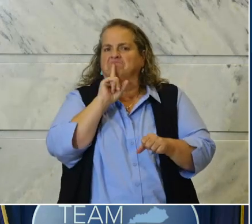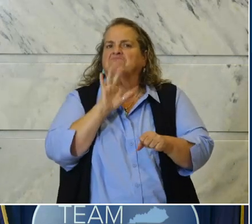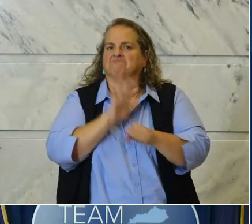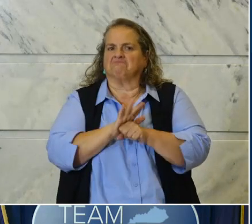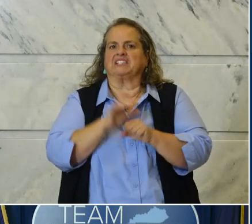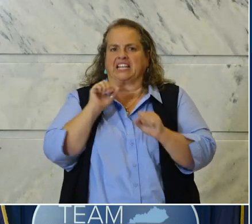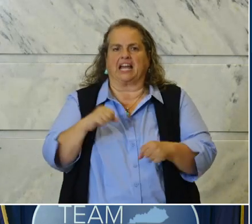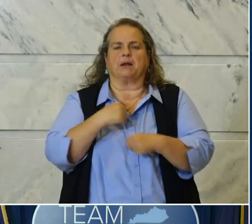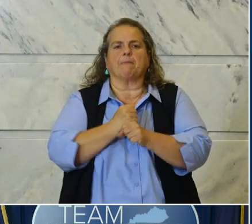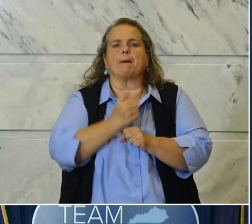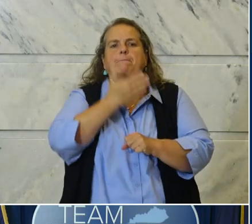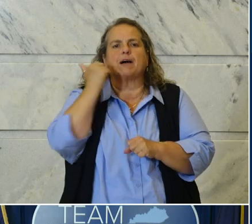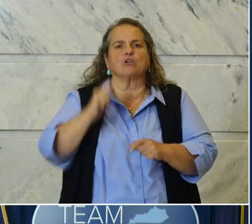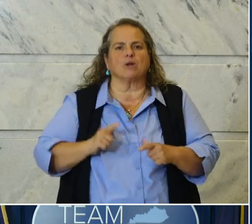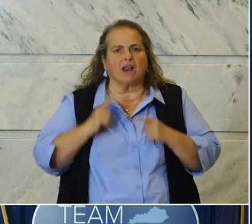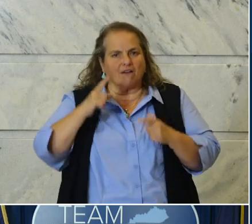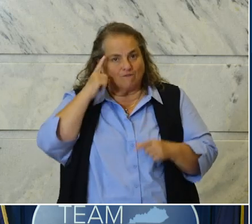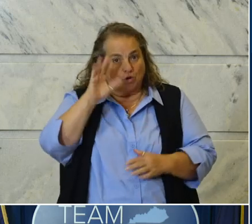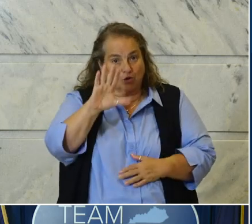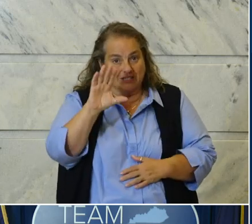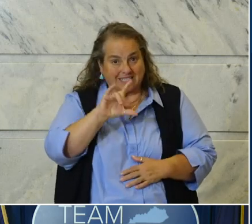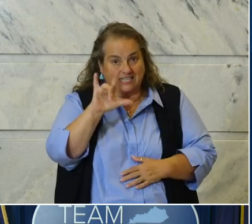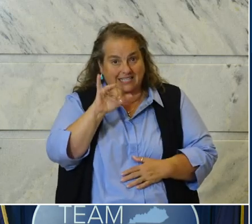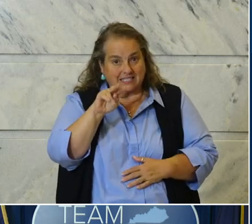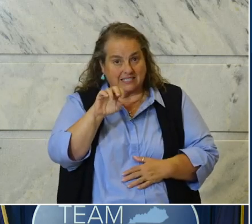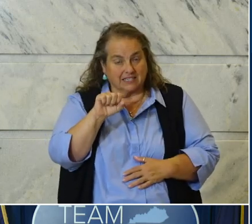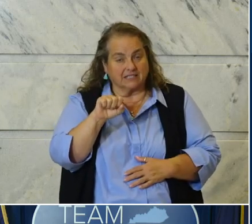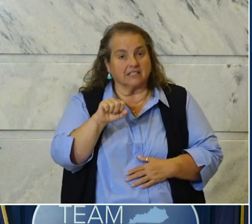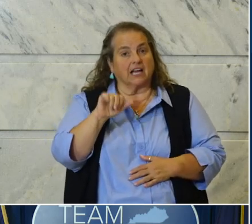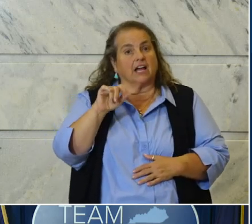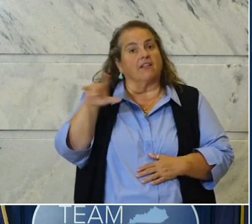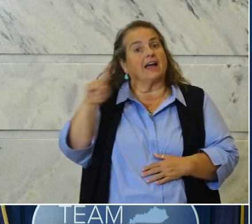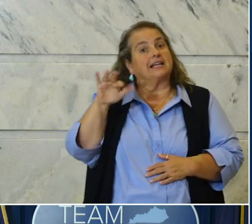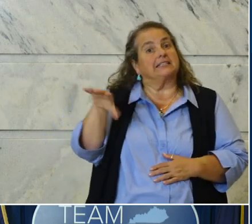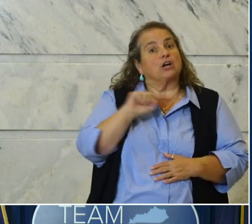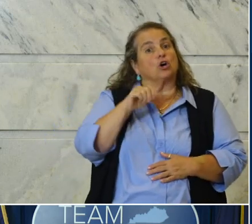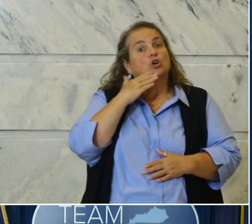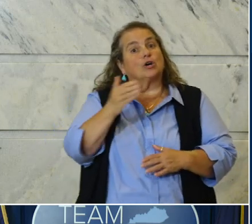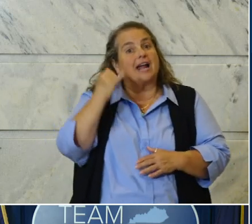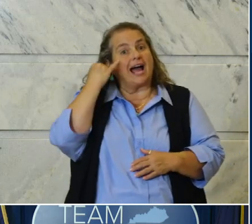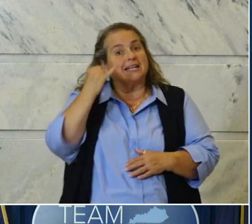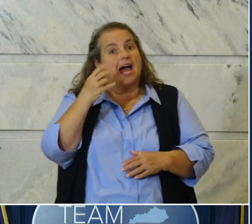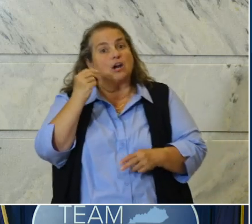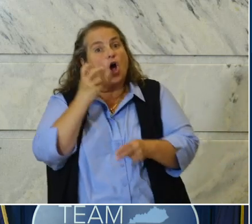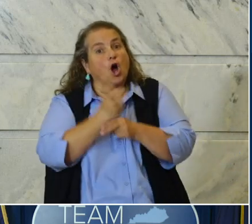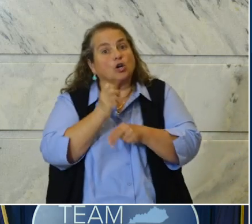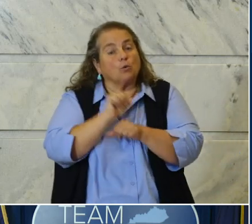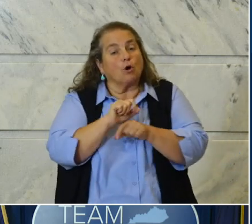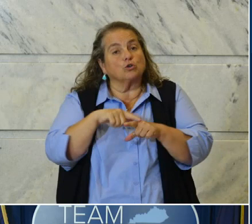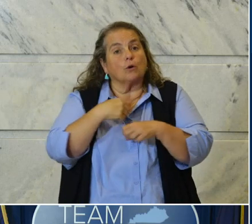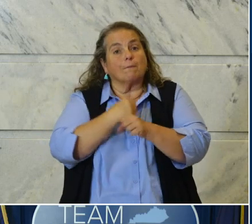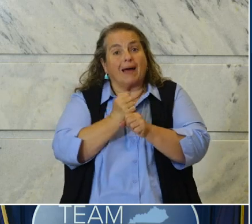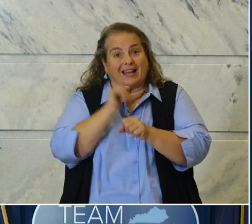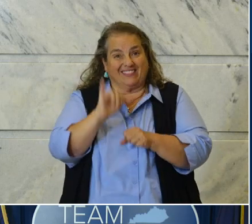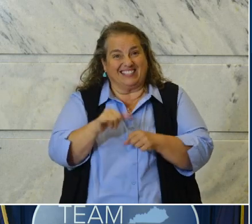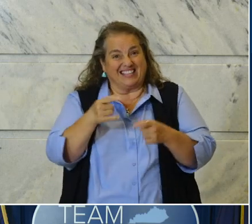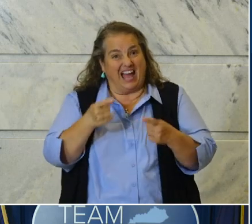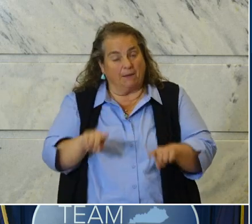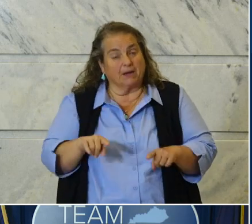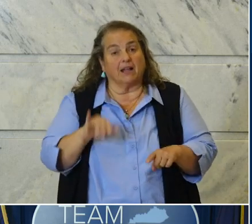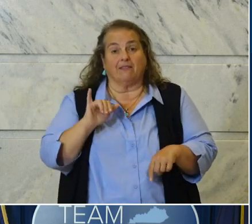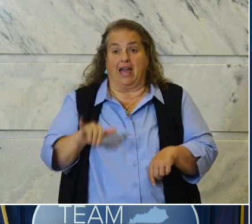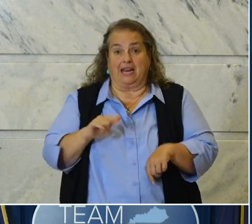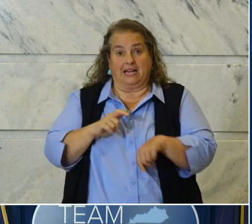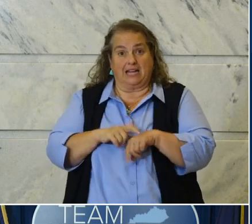life for your citizens. It took a good idea and years of hard work to make this happen. At a time when we're trying to